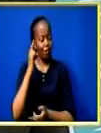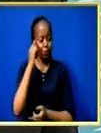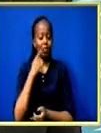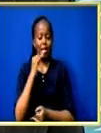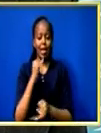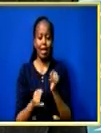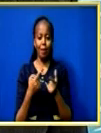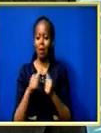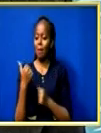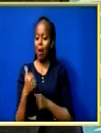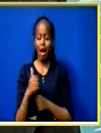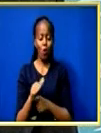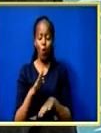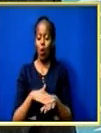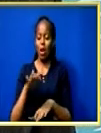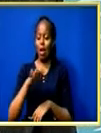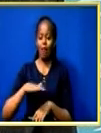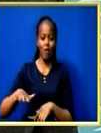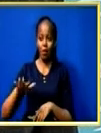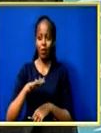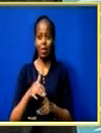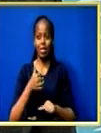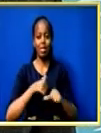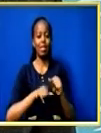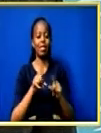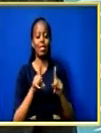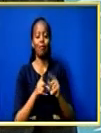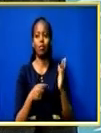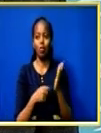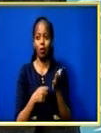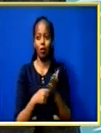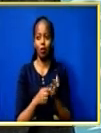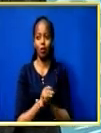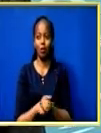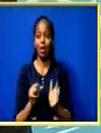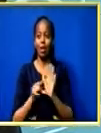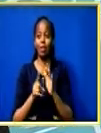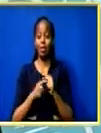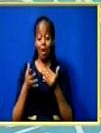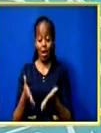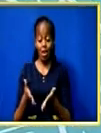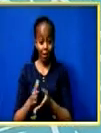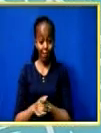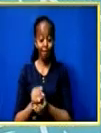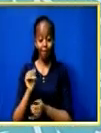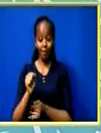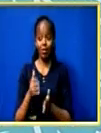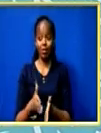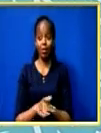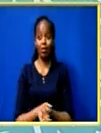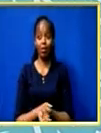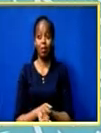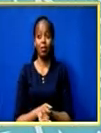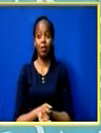final and we are still on nature, science and technology. Okay. Are you for grade 6. I'm here, Malimu. Are you there? Yes, I am there. Well, we've not